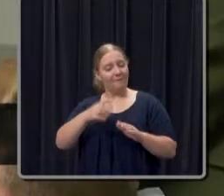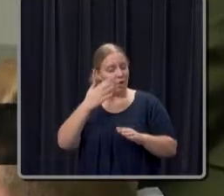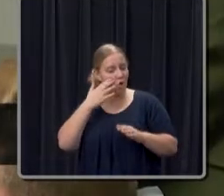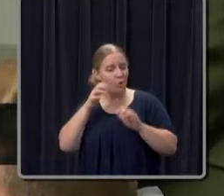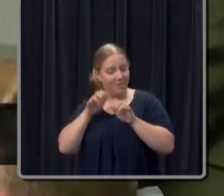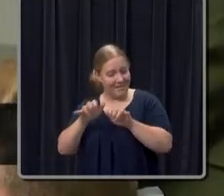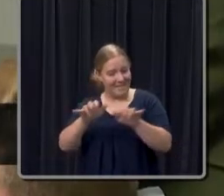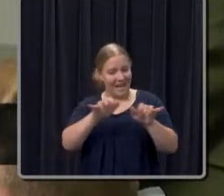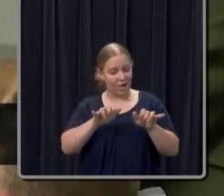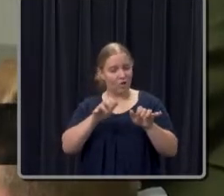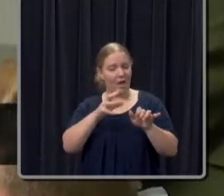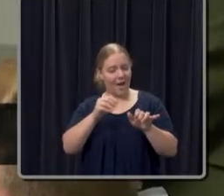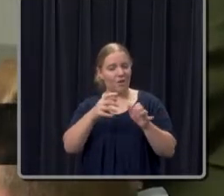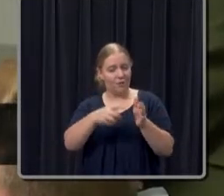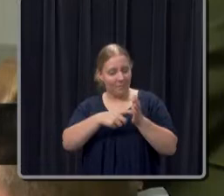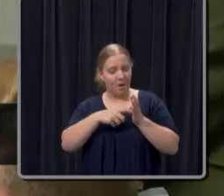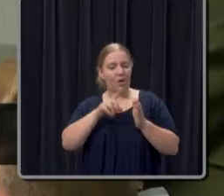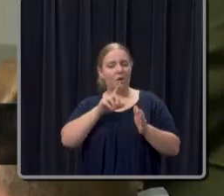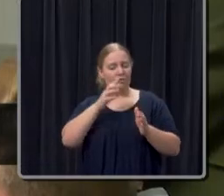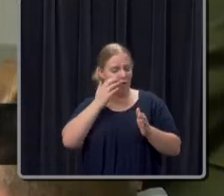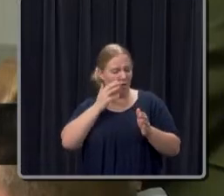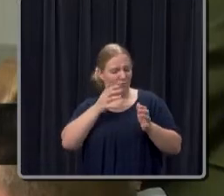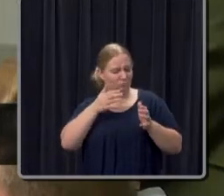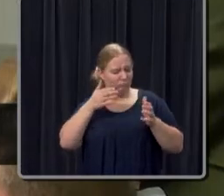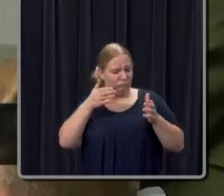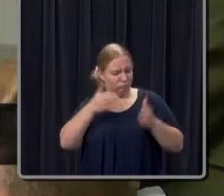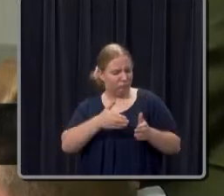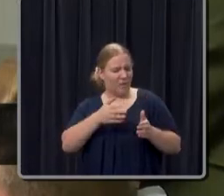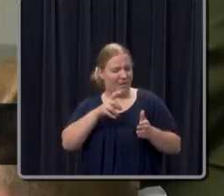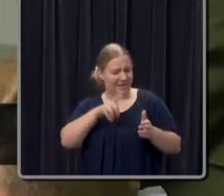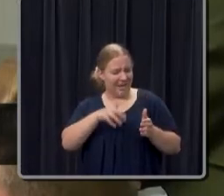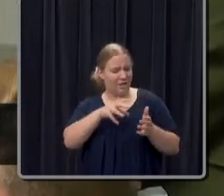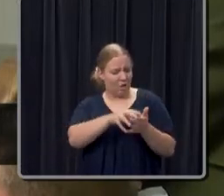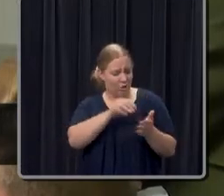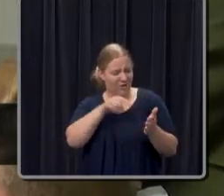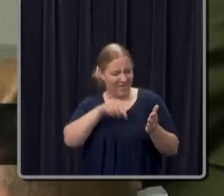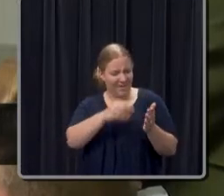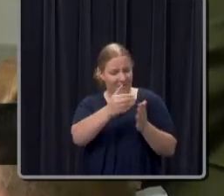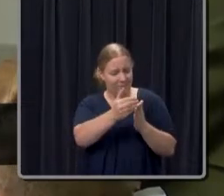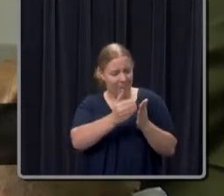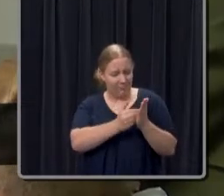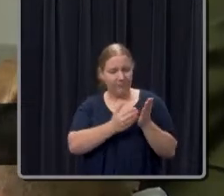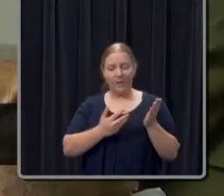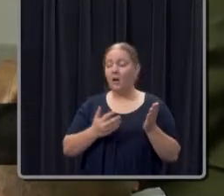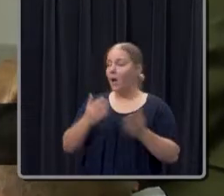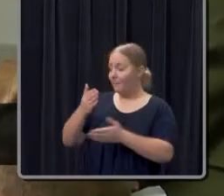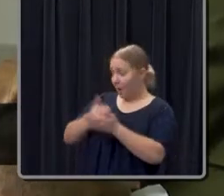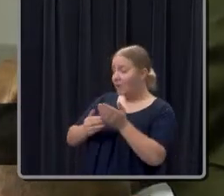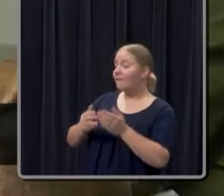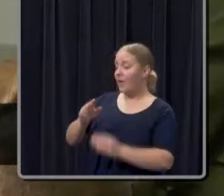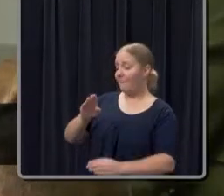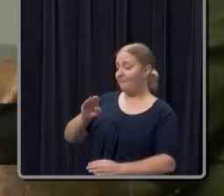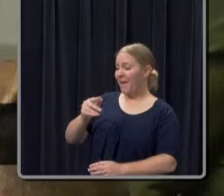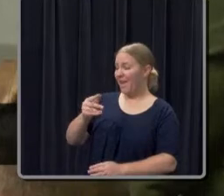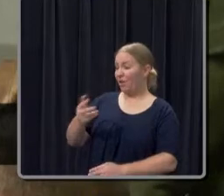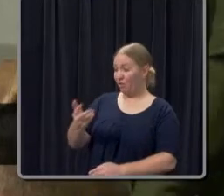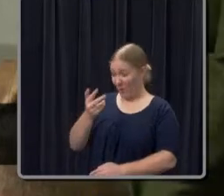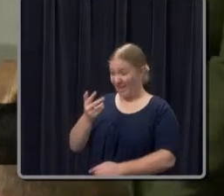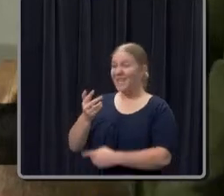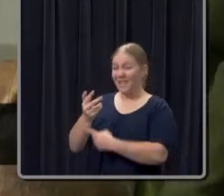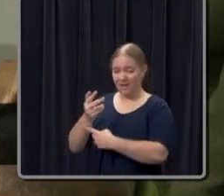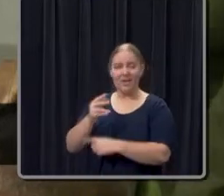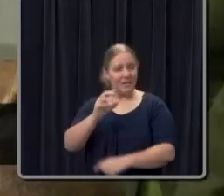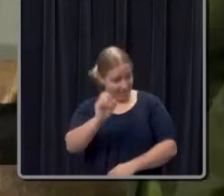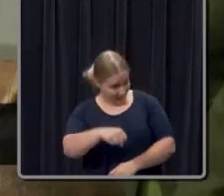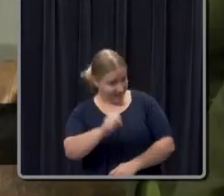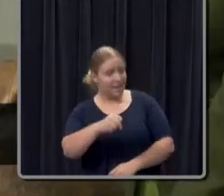standard, know what it is that you're honed in on. What do our kids need to learn within this unit? Part of the big three? Part of the big three, absolutely. And then from